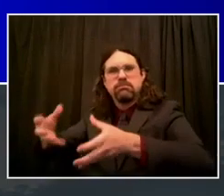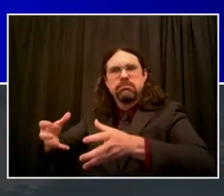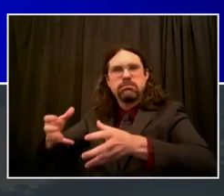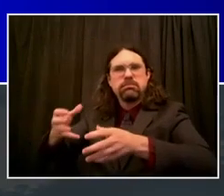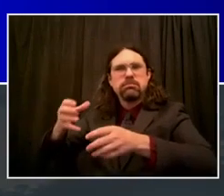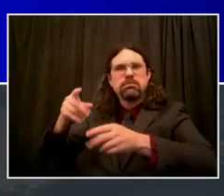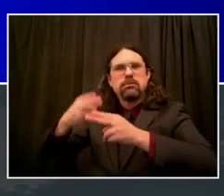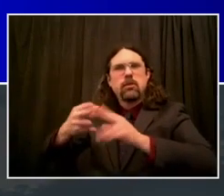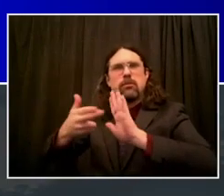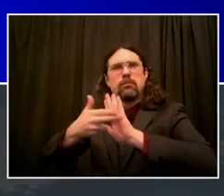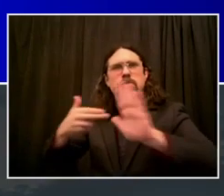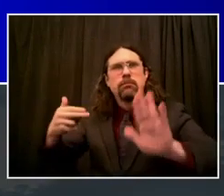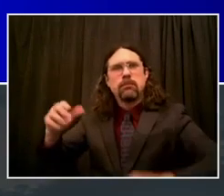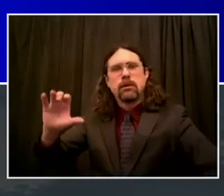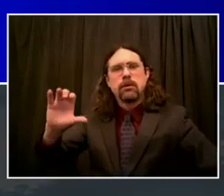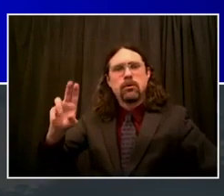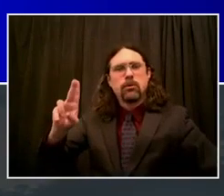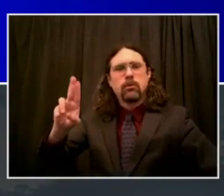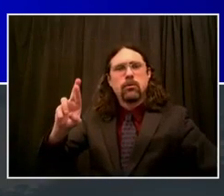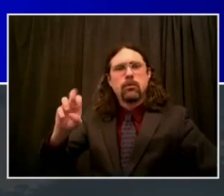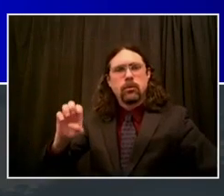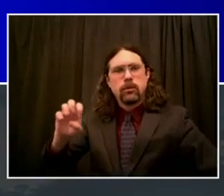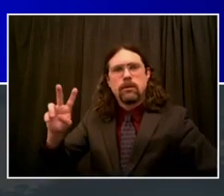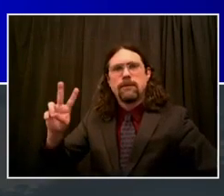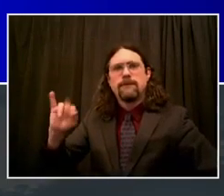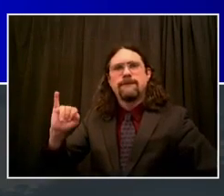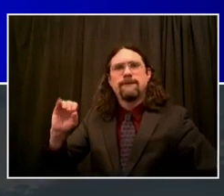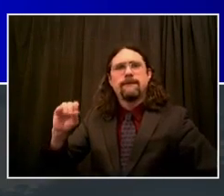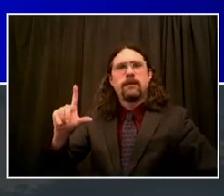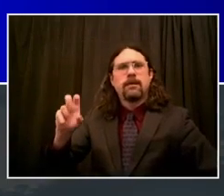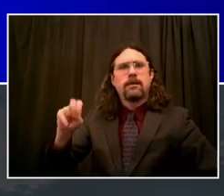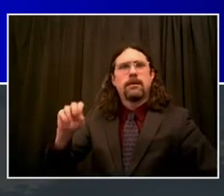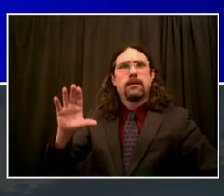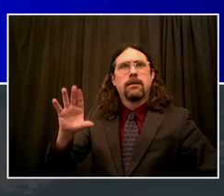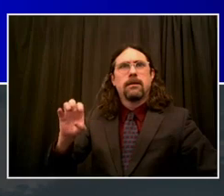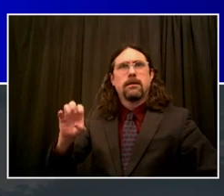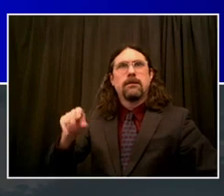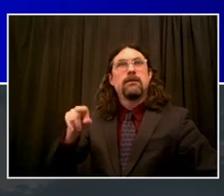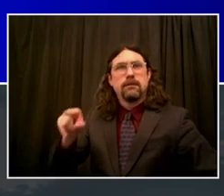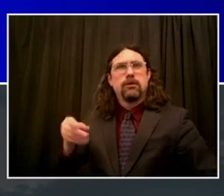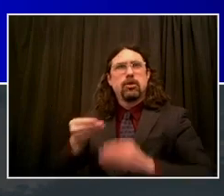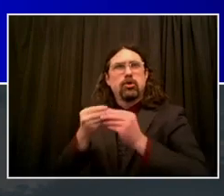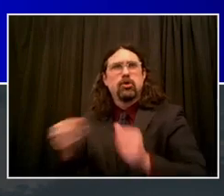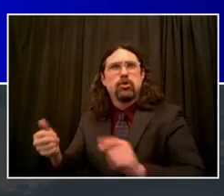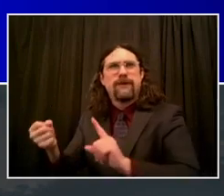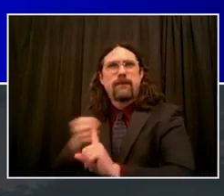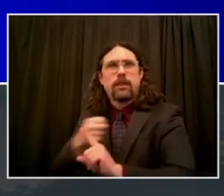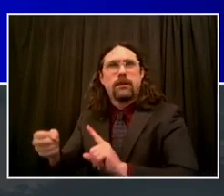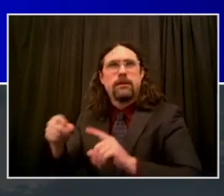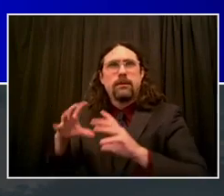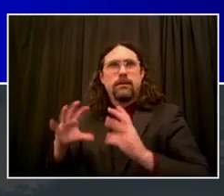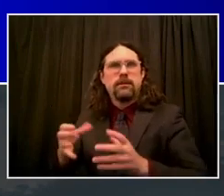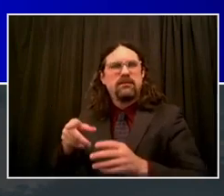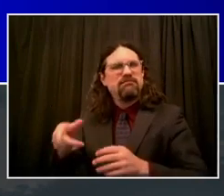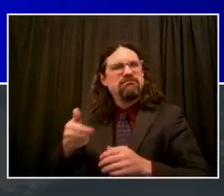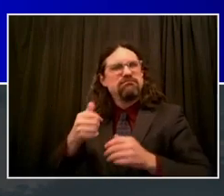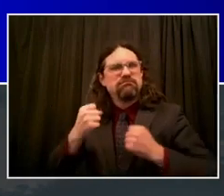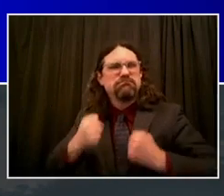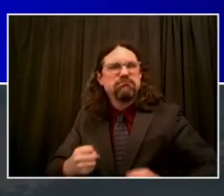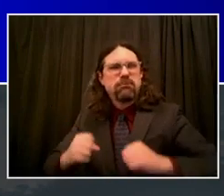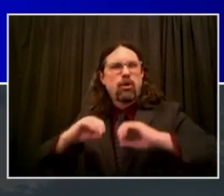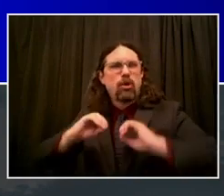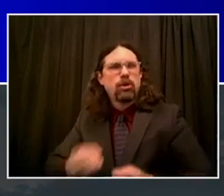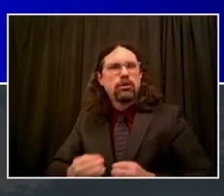stop gun violence and standing up, often putting their own lives on their line, to create peace in their own communities, to